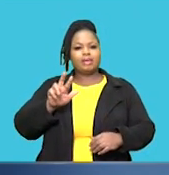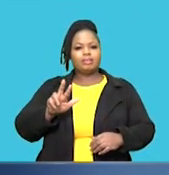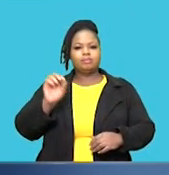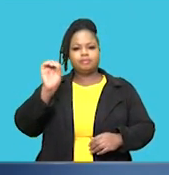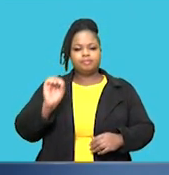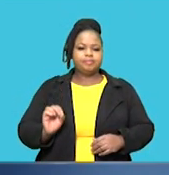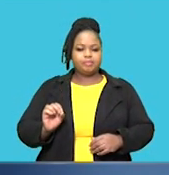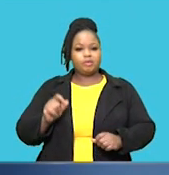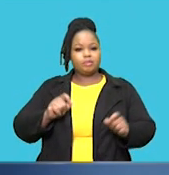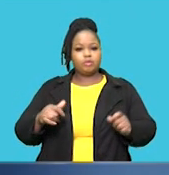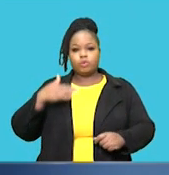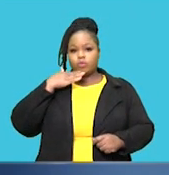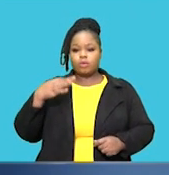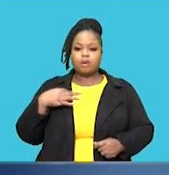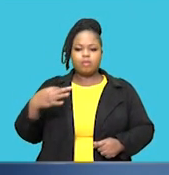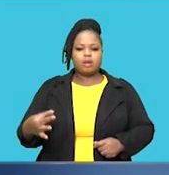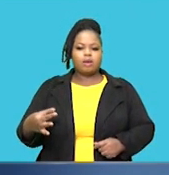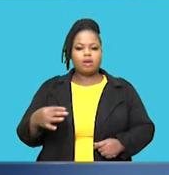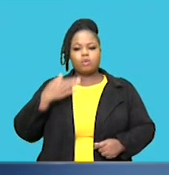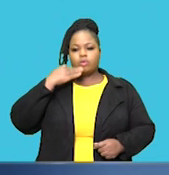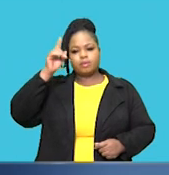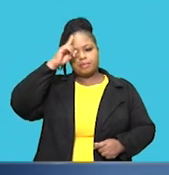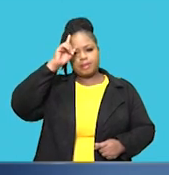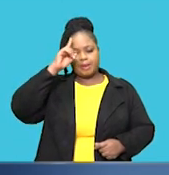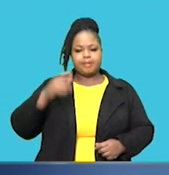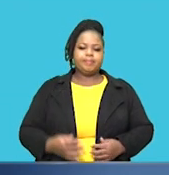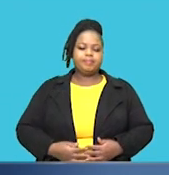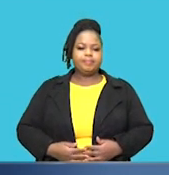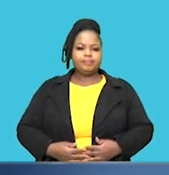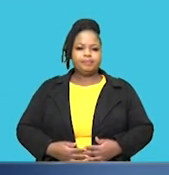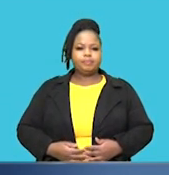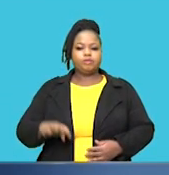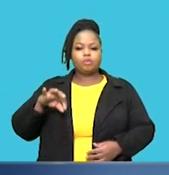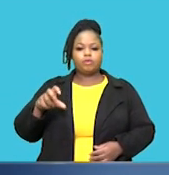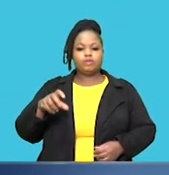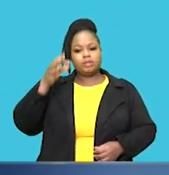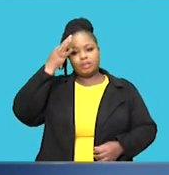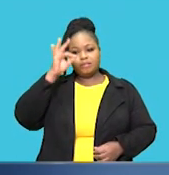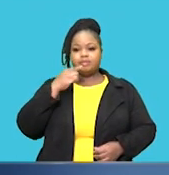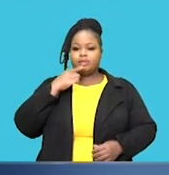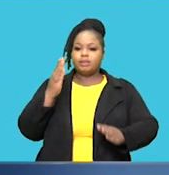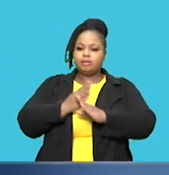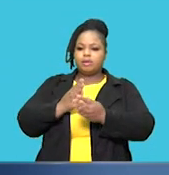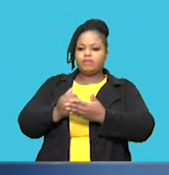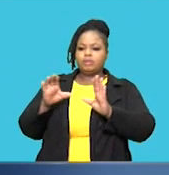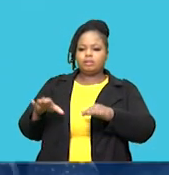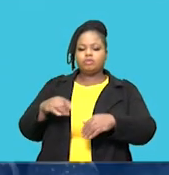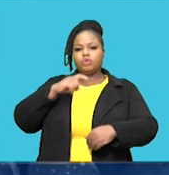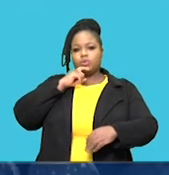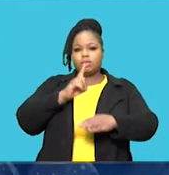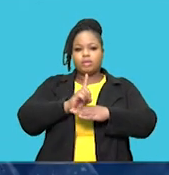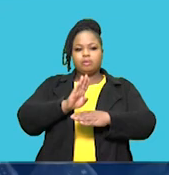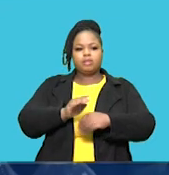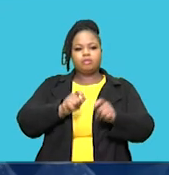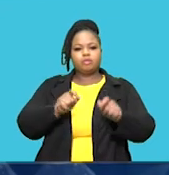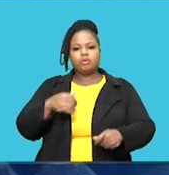98.8% of the applicants are African. The provincial government call on the private sector to utilize the database of